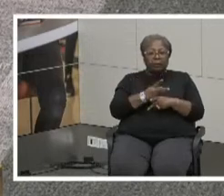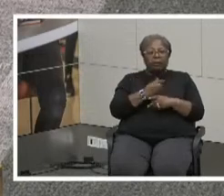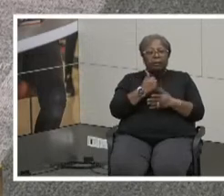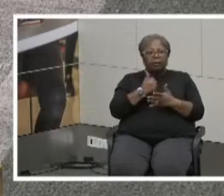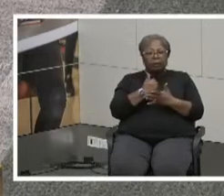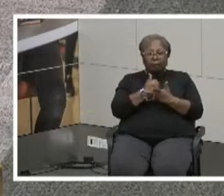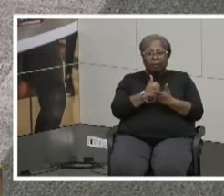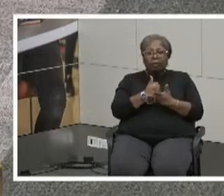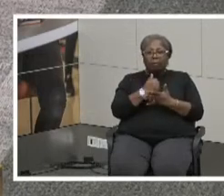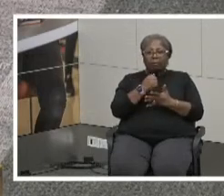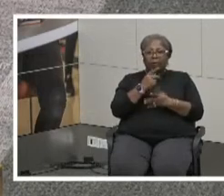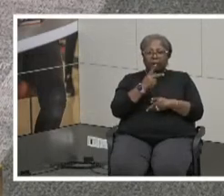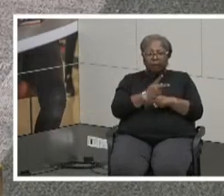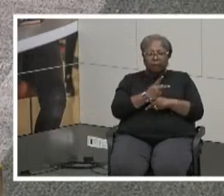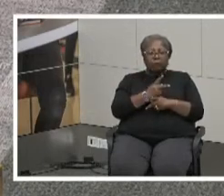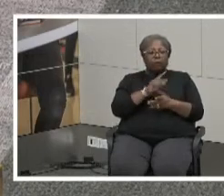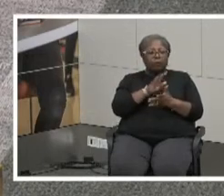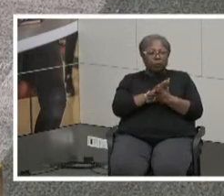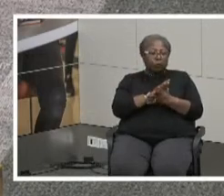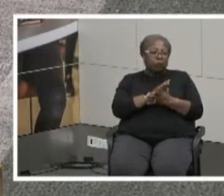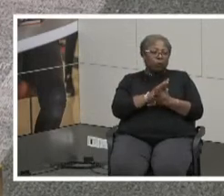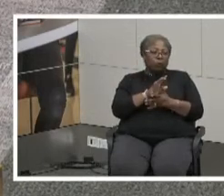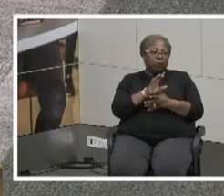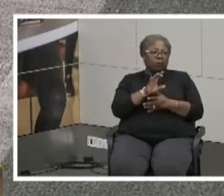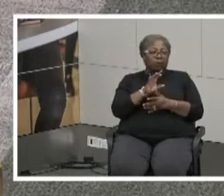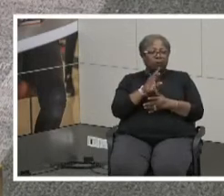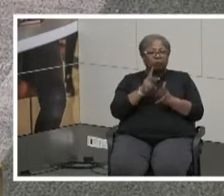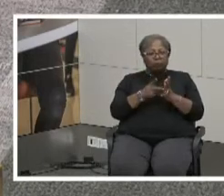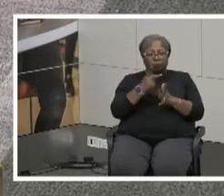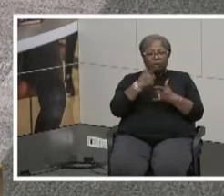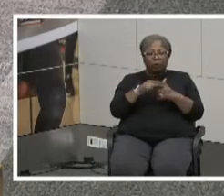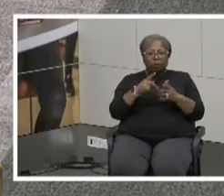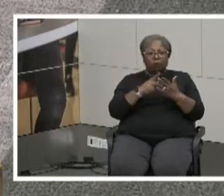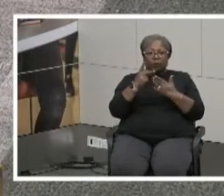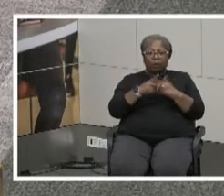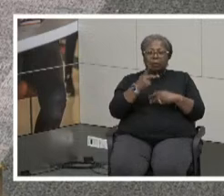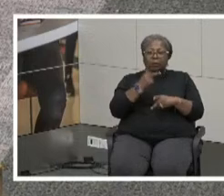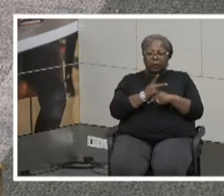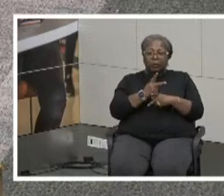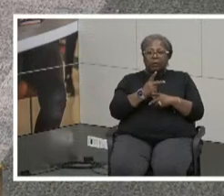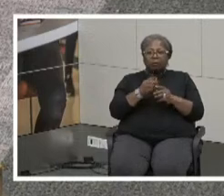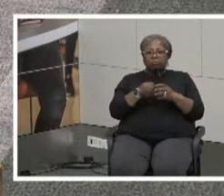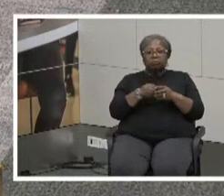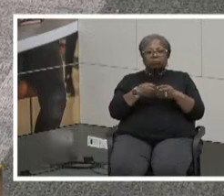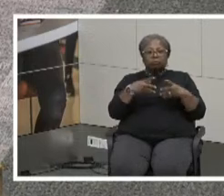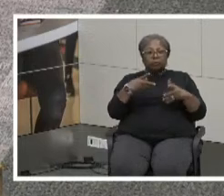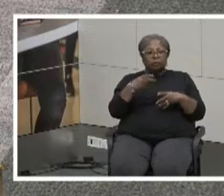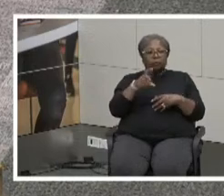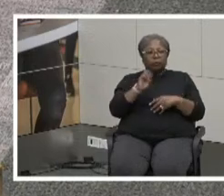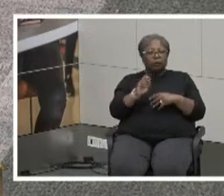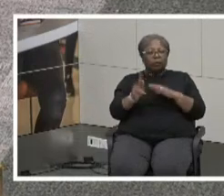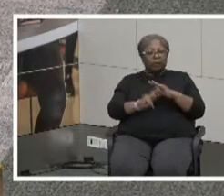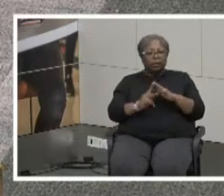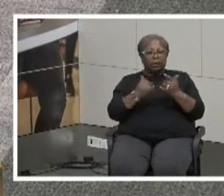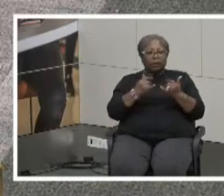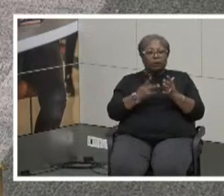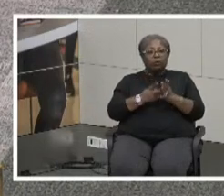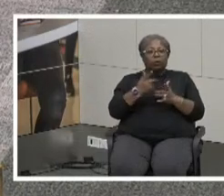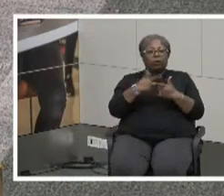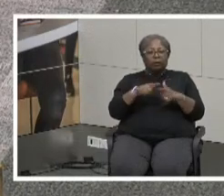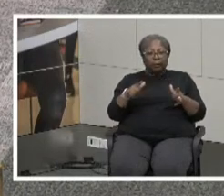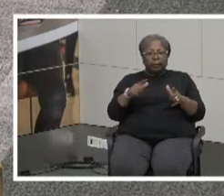it um keeping it as the schoolwide 8020 dual language program but please consider to expand prek and its existing dual language